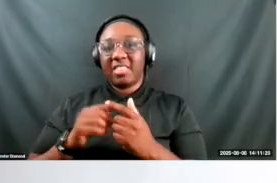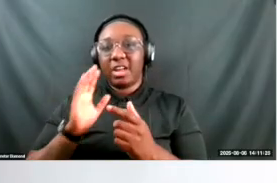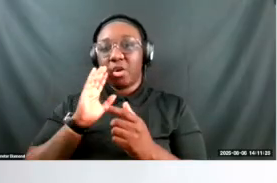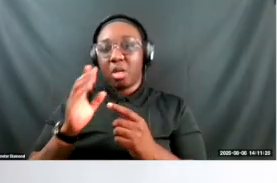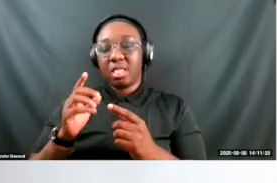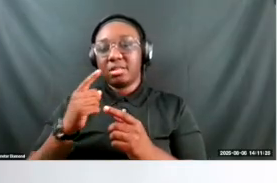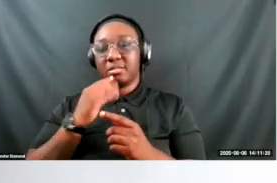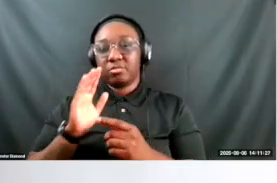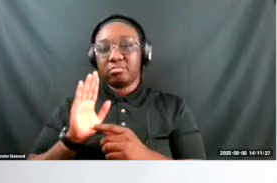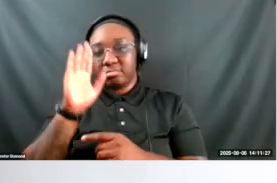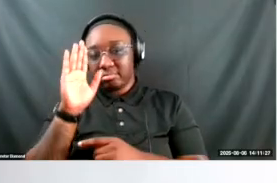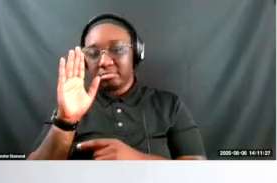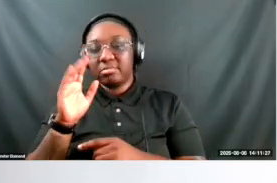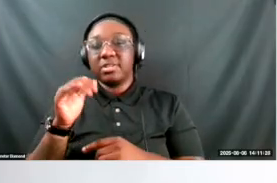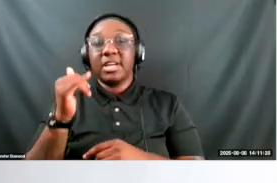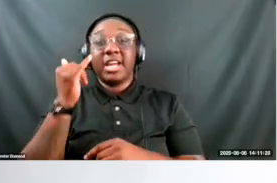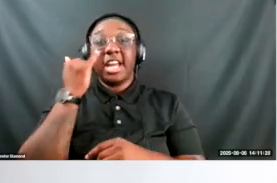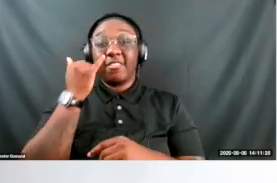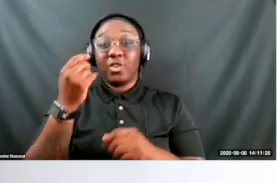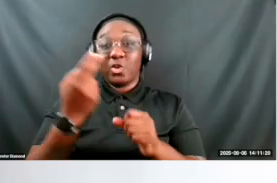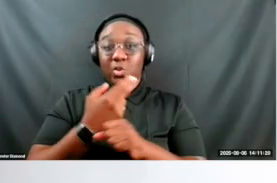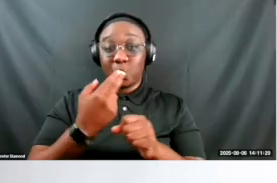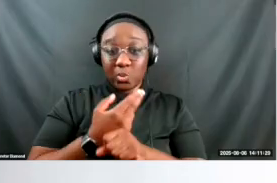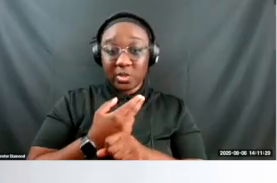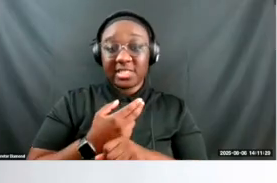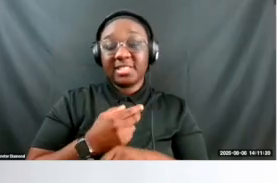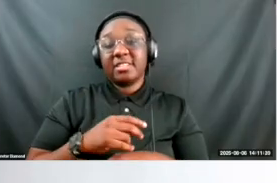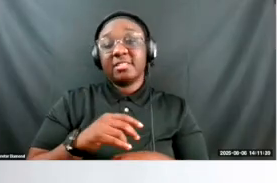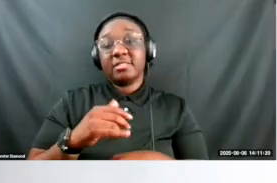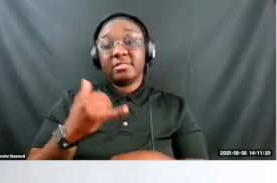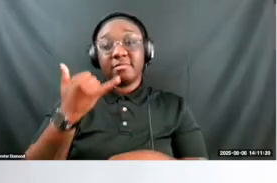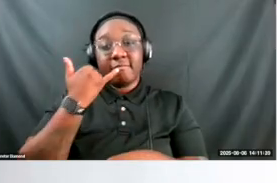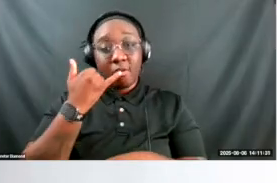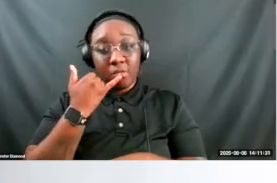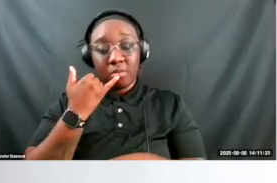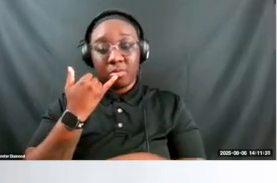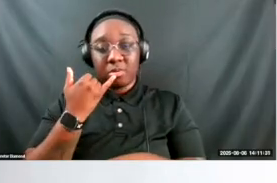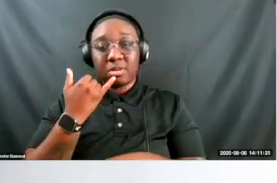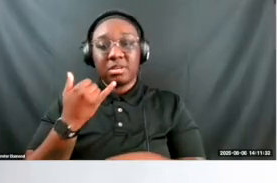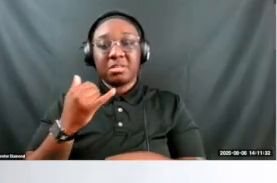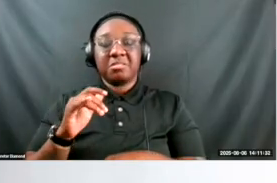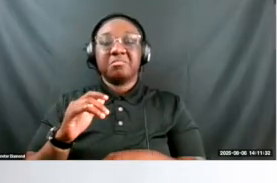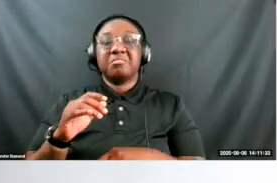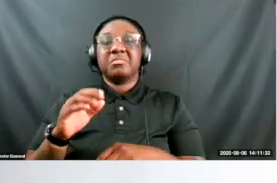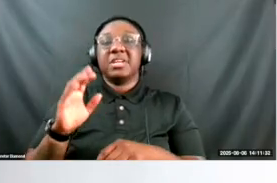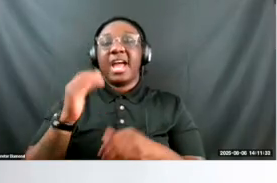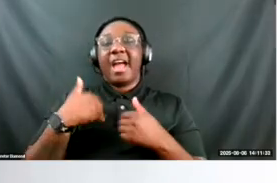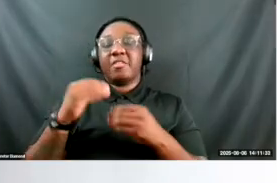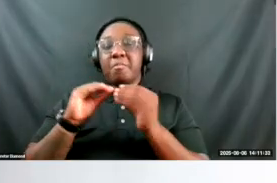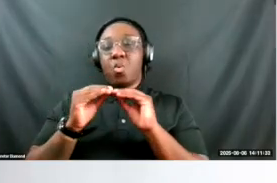then click on Raise Hand. For those using Zoom on a mobile application, please click the Raise Hand option in the More